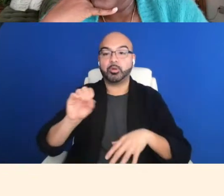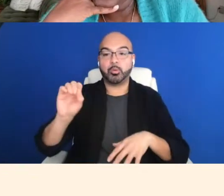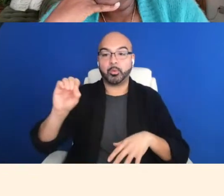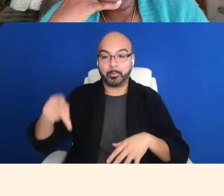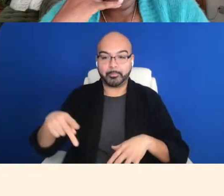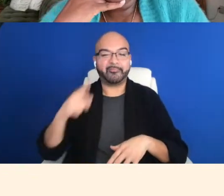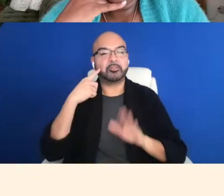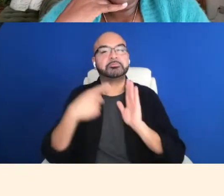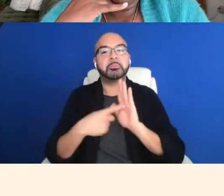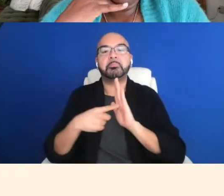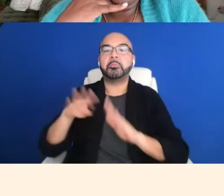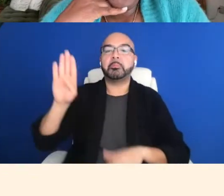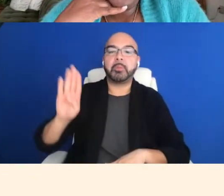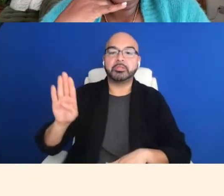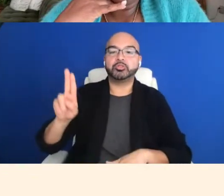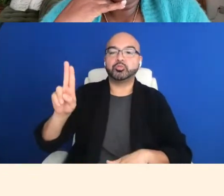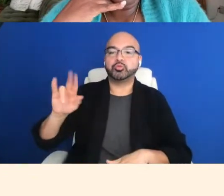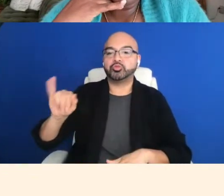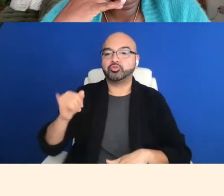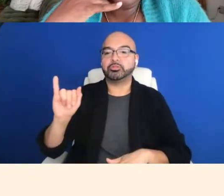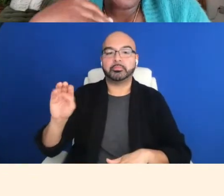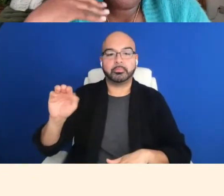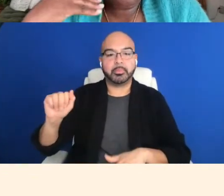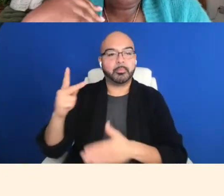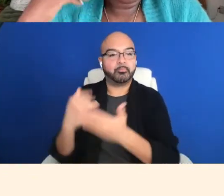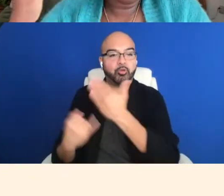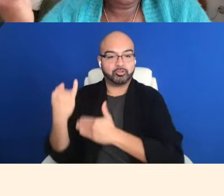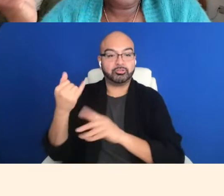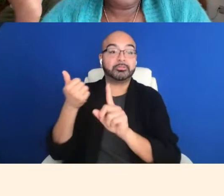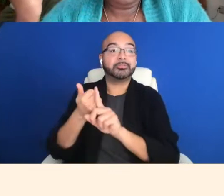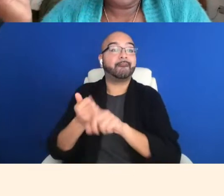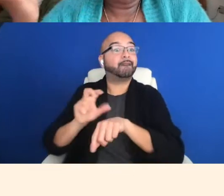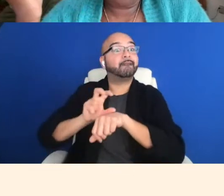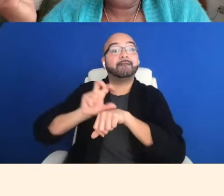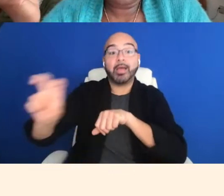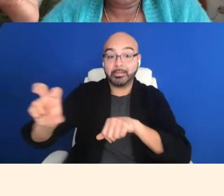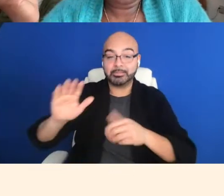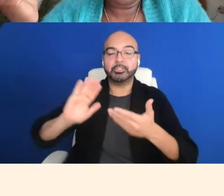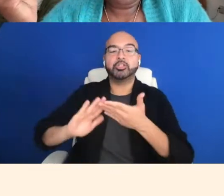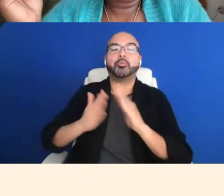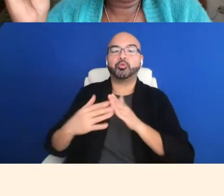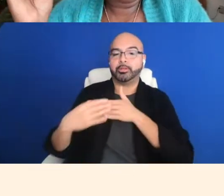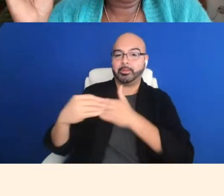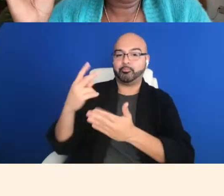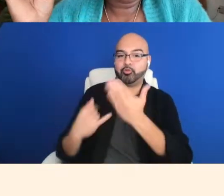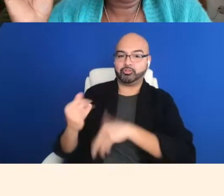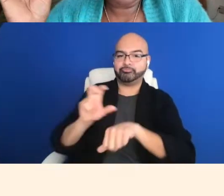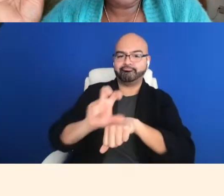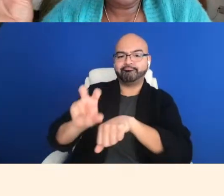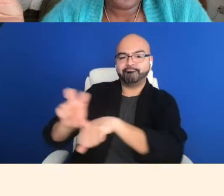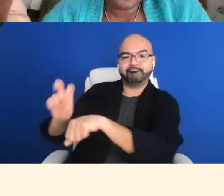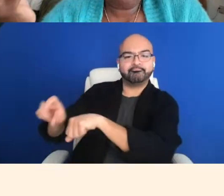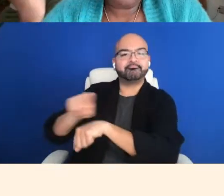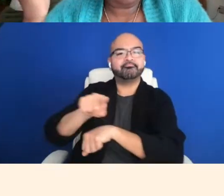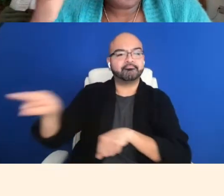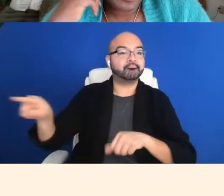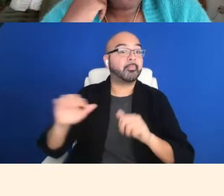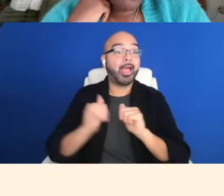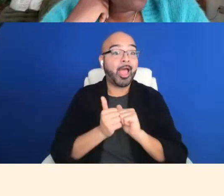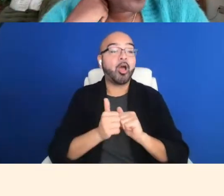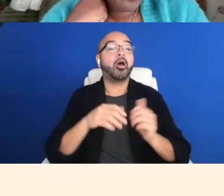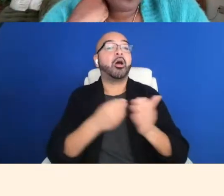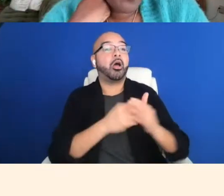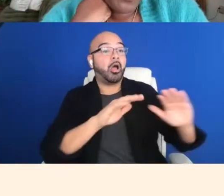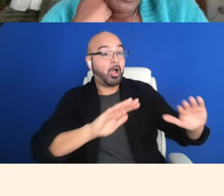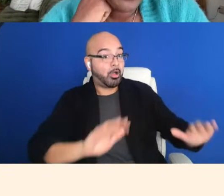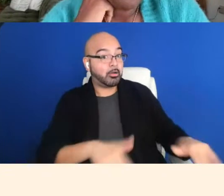Project that invests in community-led projects through raising investment